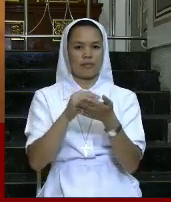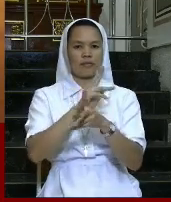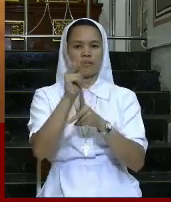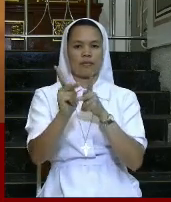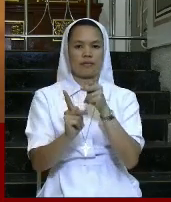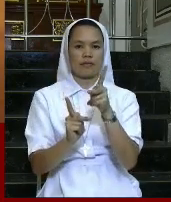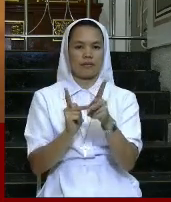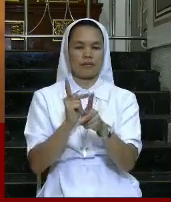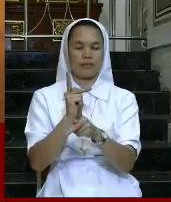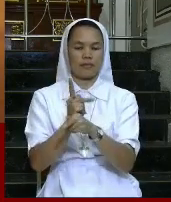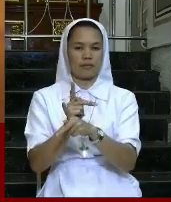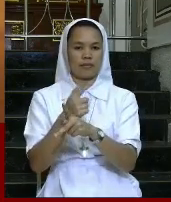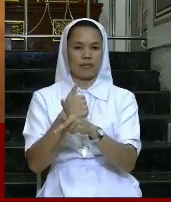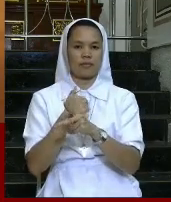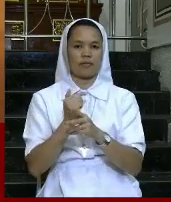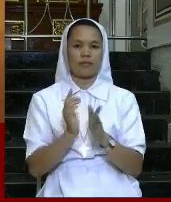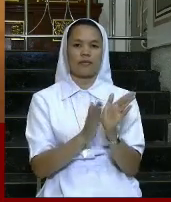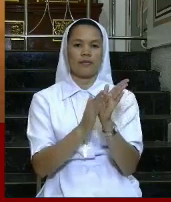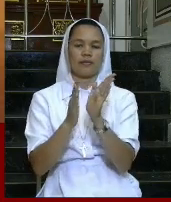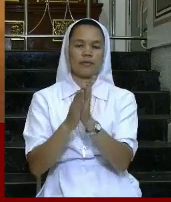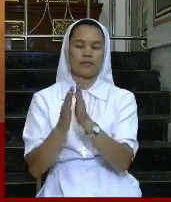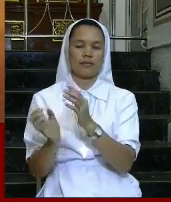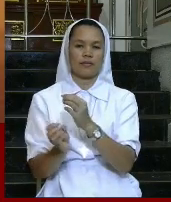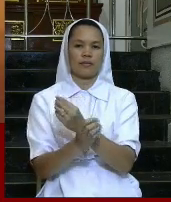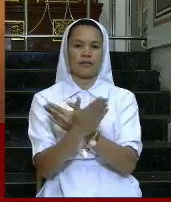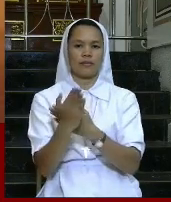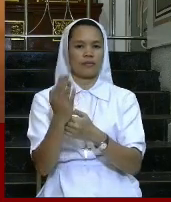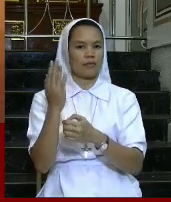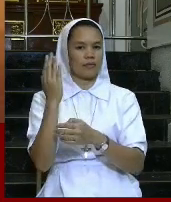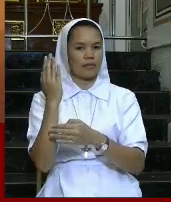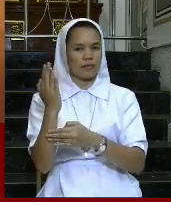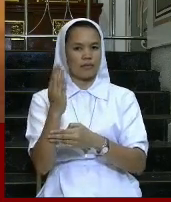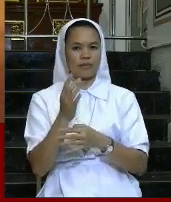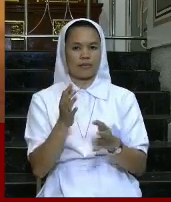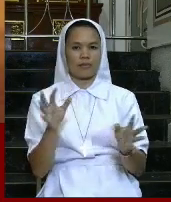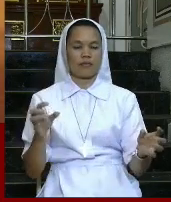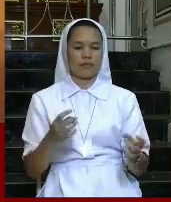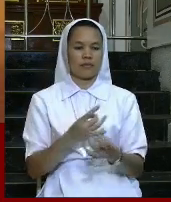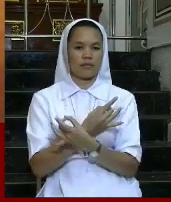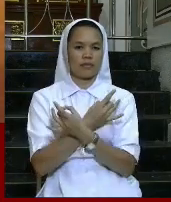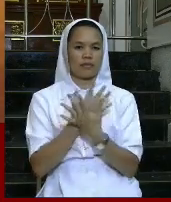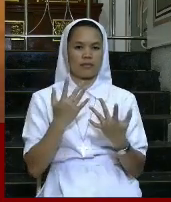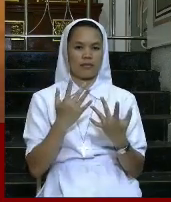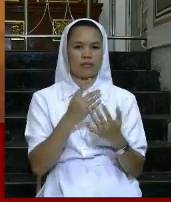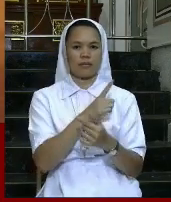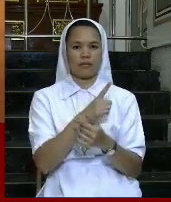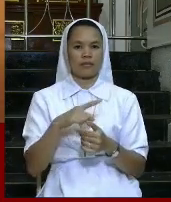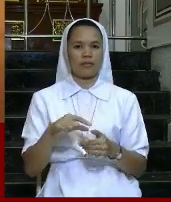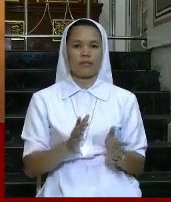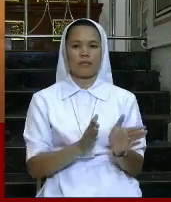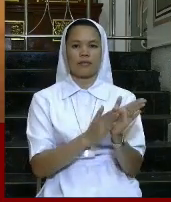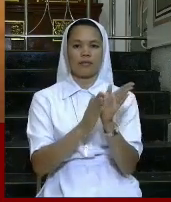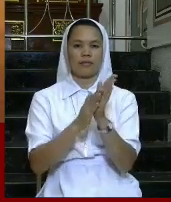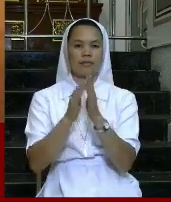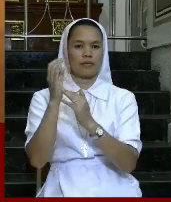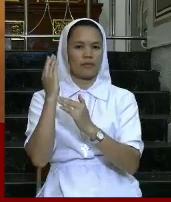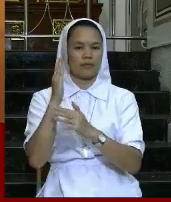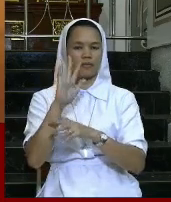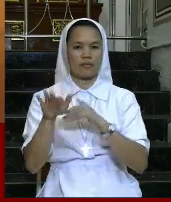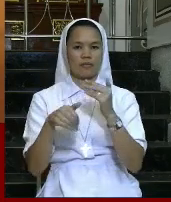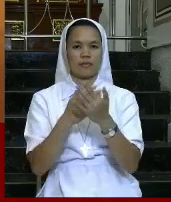assembly, I will praise you. You who fear the Lord, praise him. all